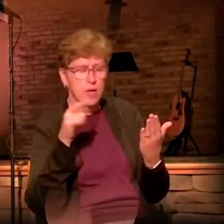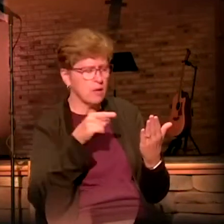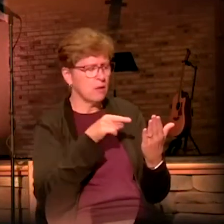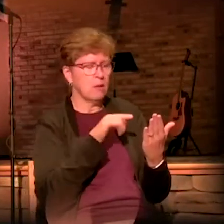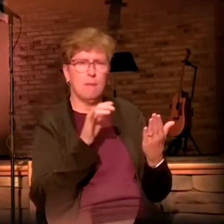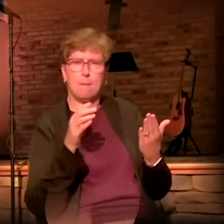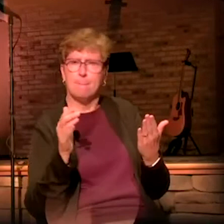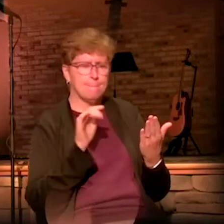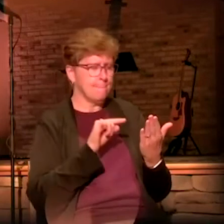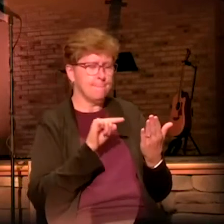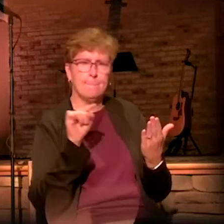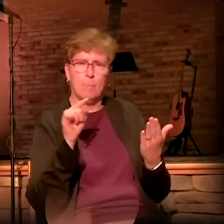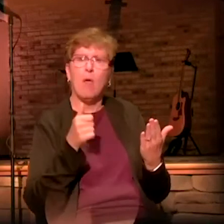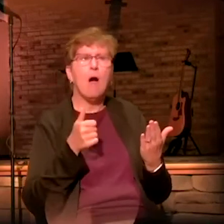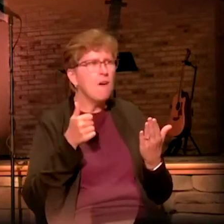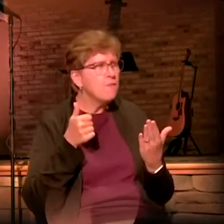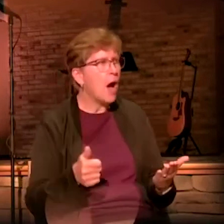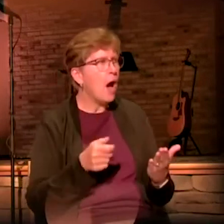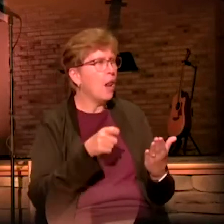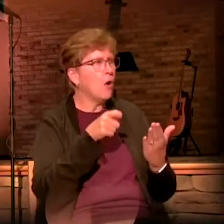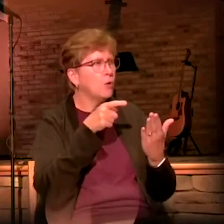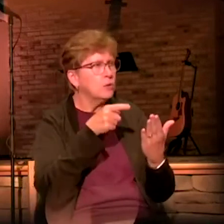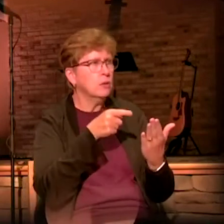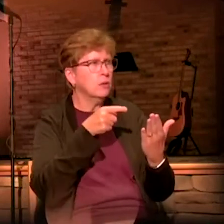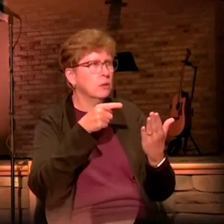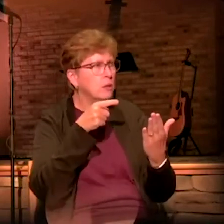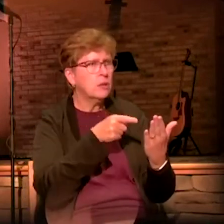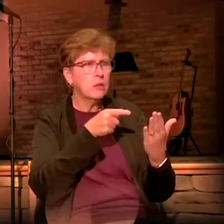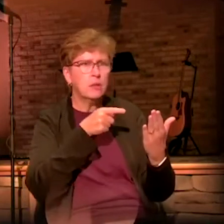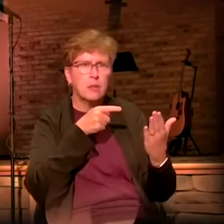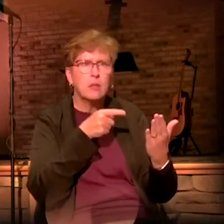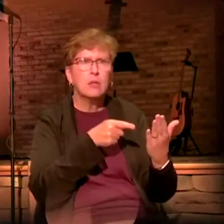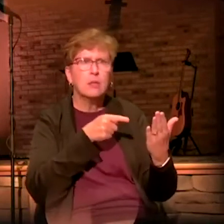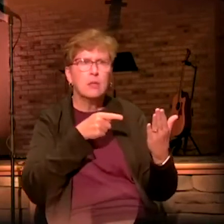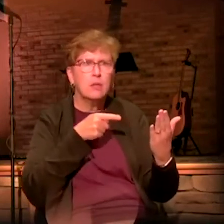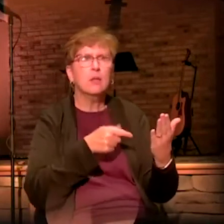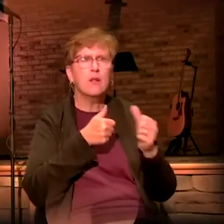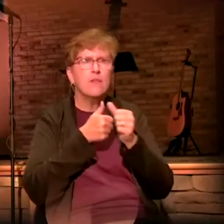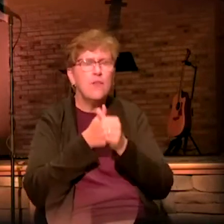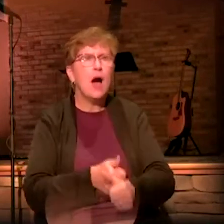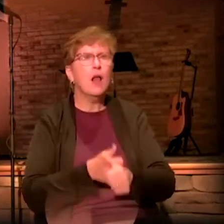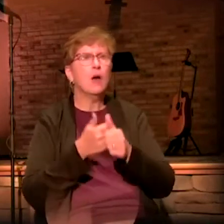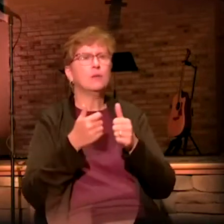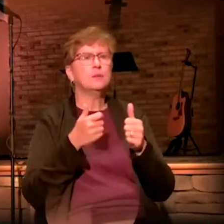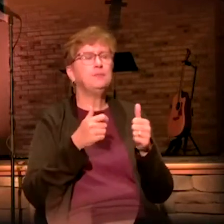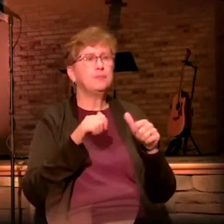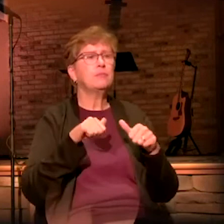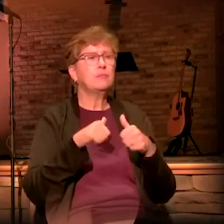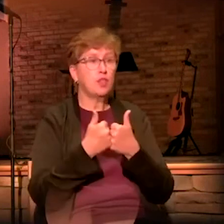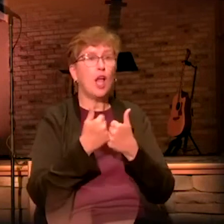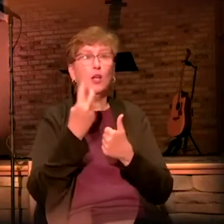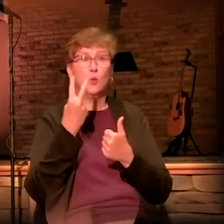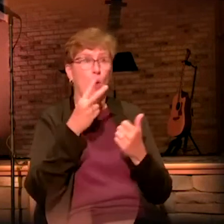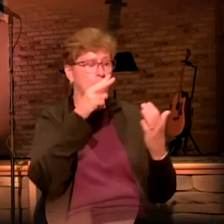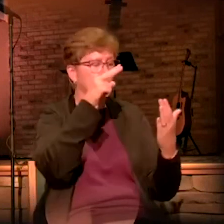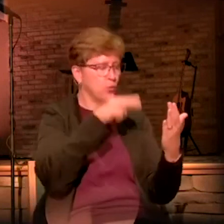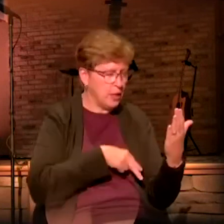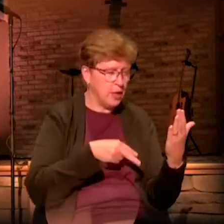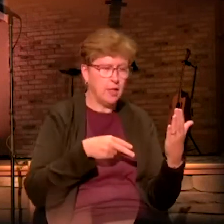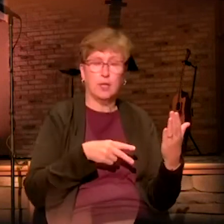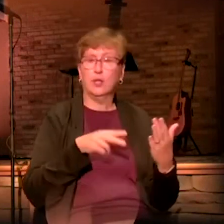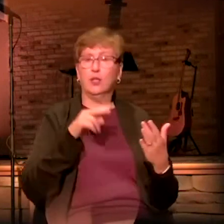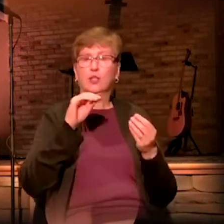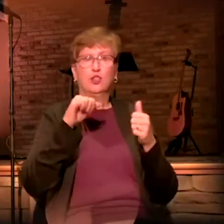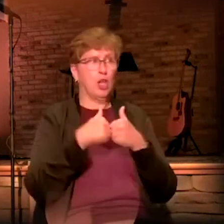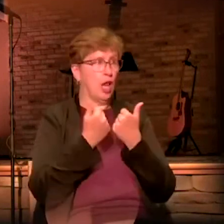of Luke. And so you're going to be reading the Gospel of Luke, challenge one. You're going to be watching the Gospel of